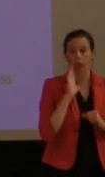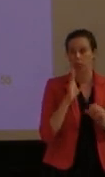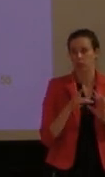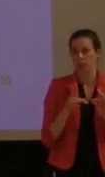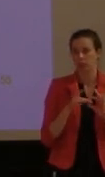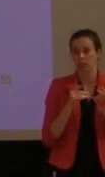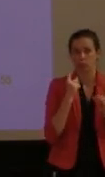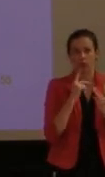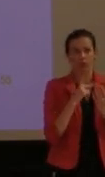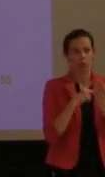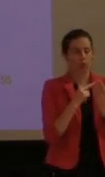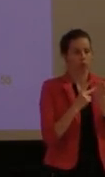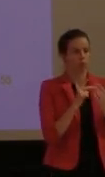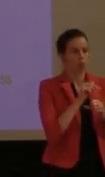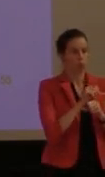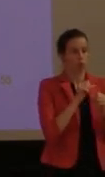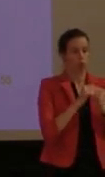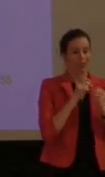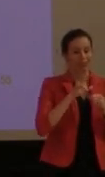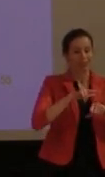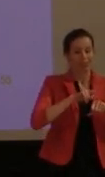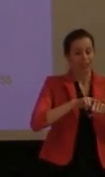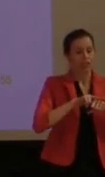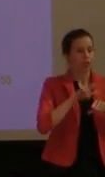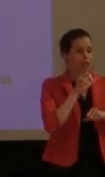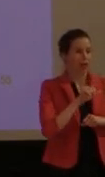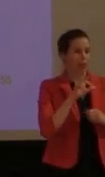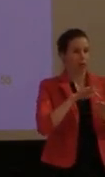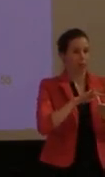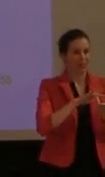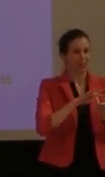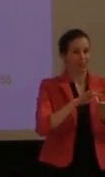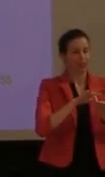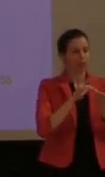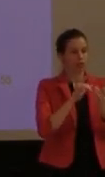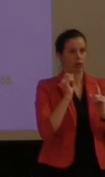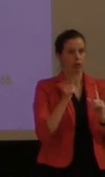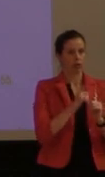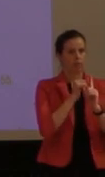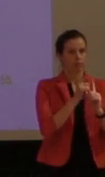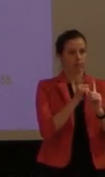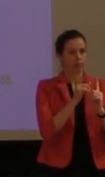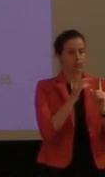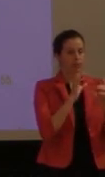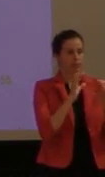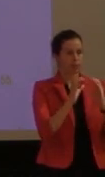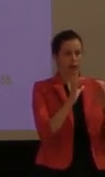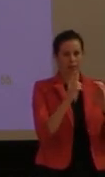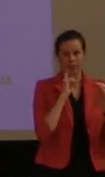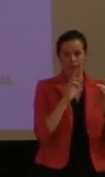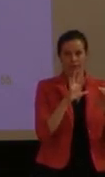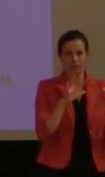is one of the things that we work with the National Library of Medicine, they aim to communicate everything at the fifth grade